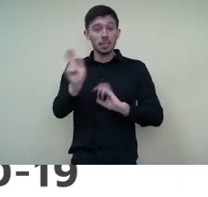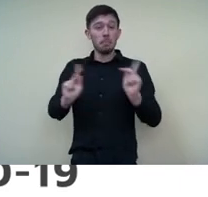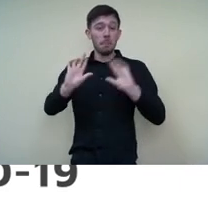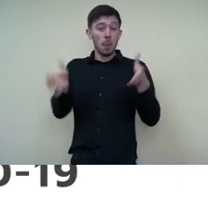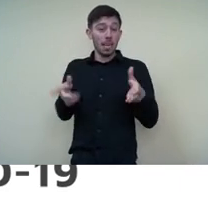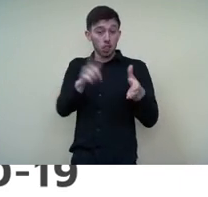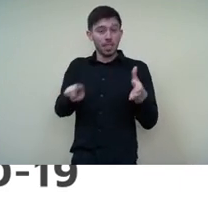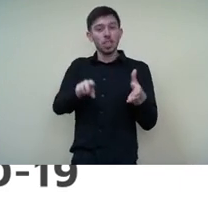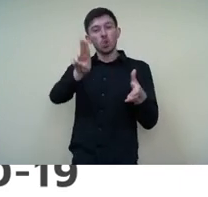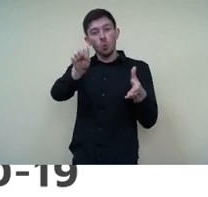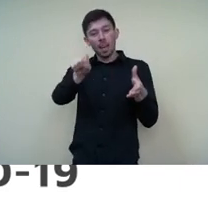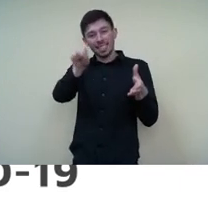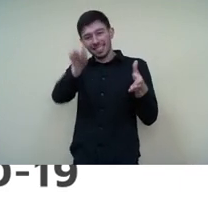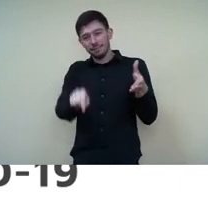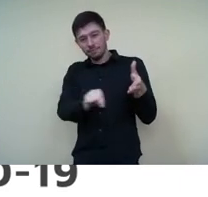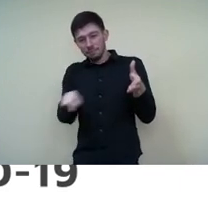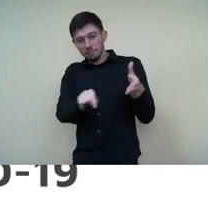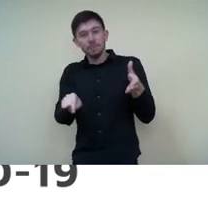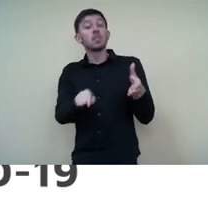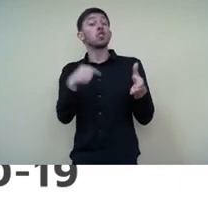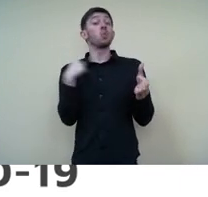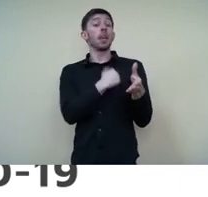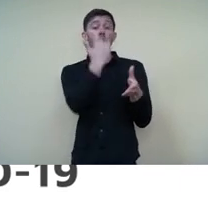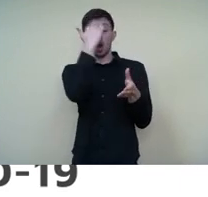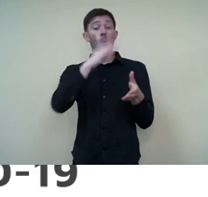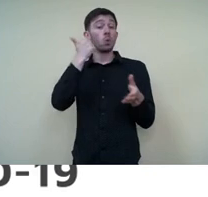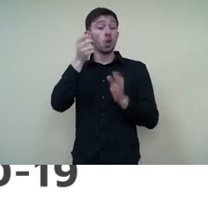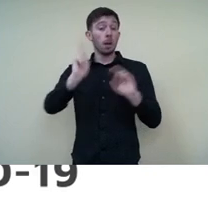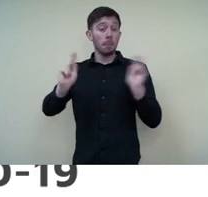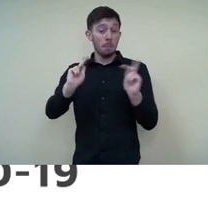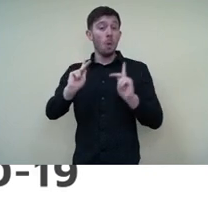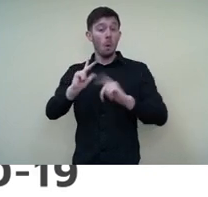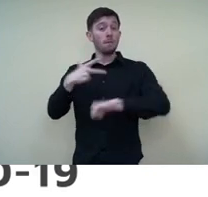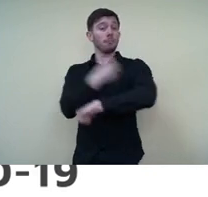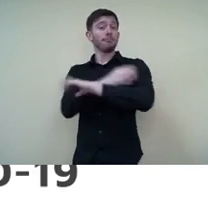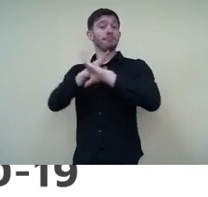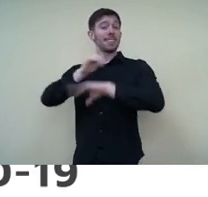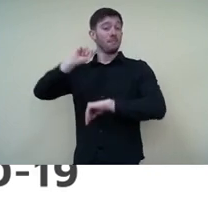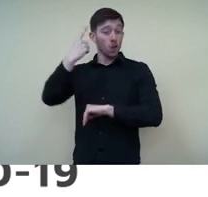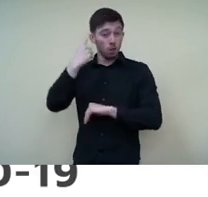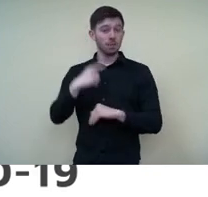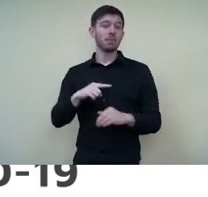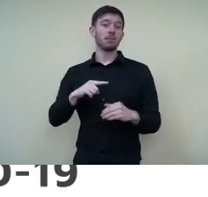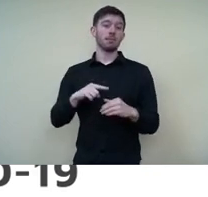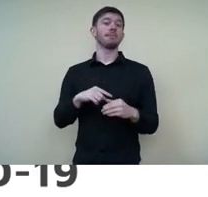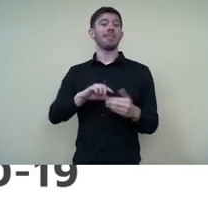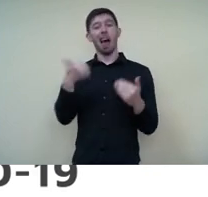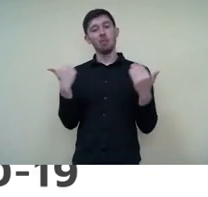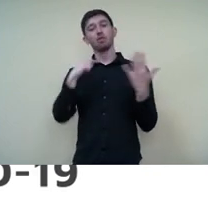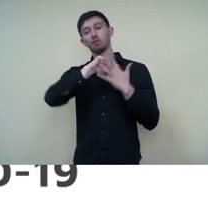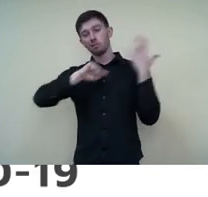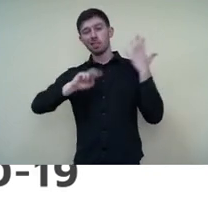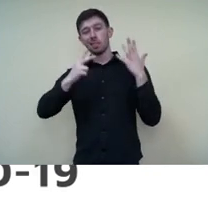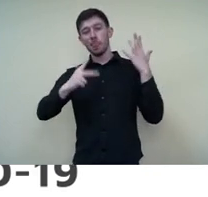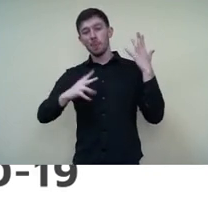This is the US breakdown by age. Now, of course, we know older people were given the vaccine first across the nation than younger people were. But I think it's also